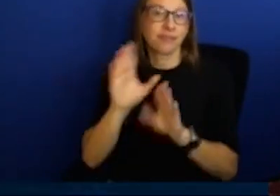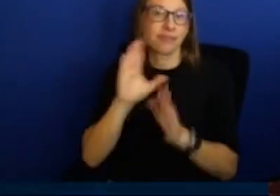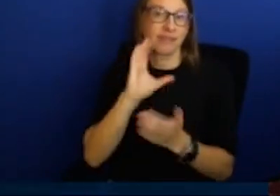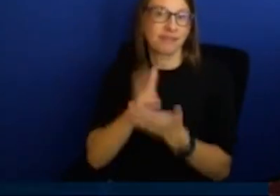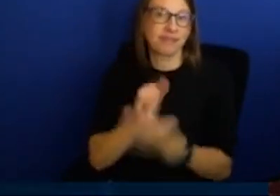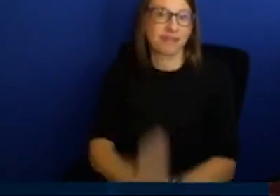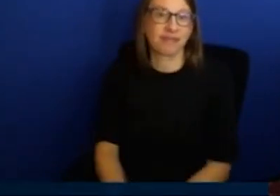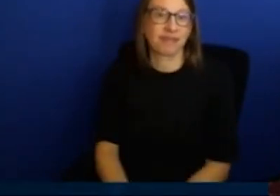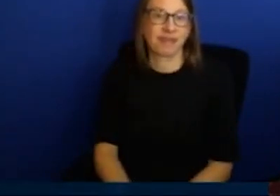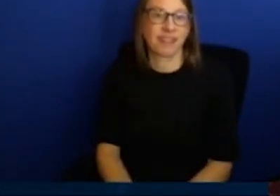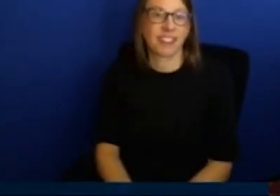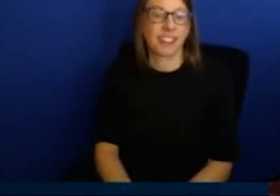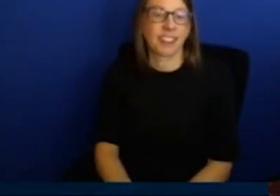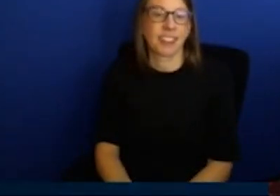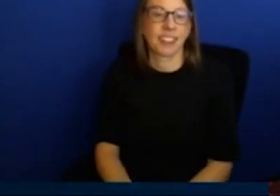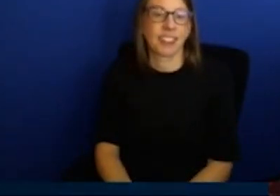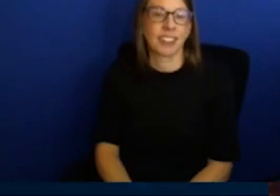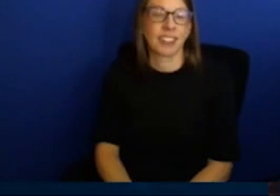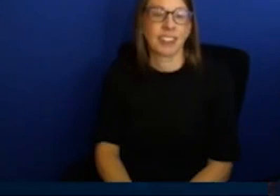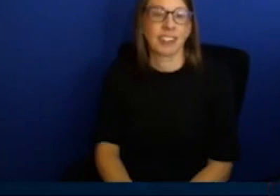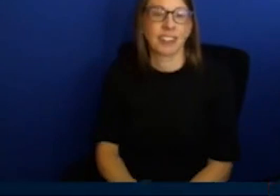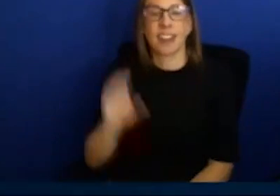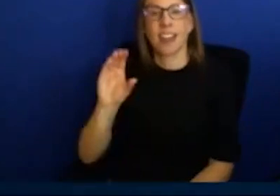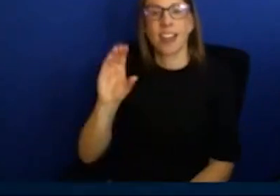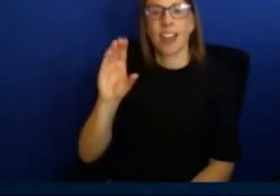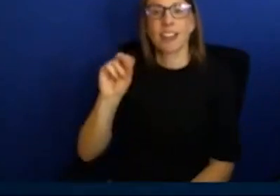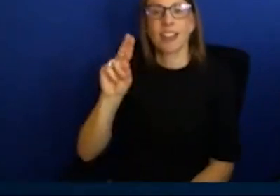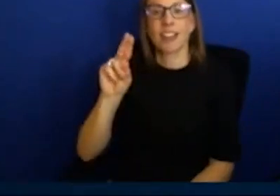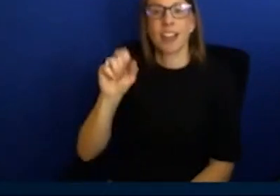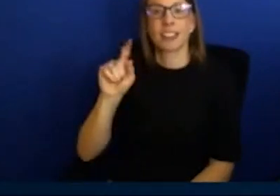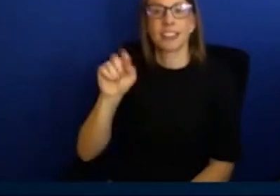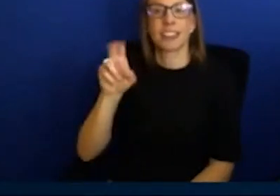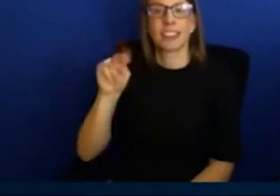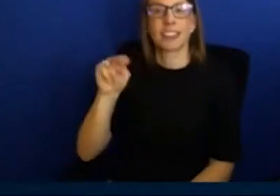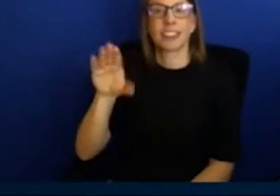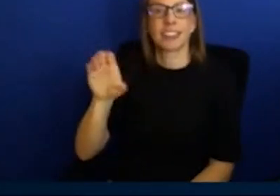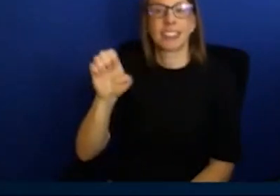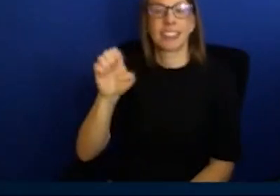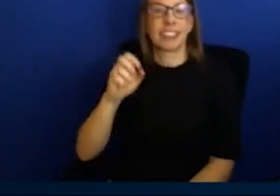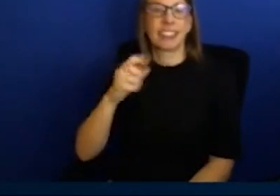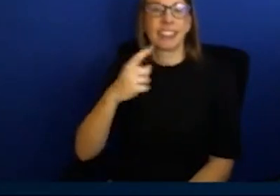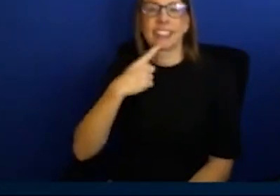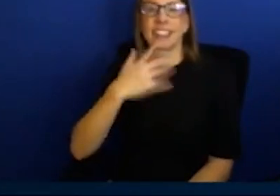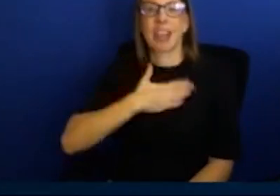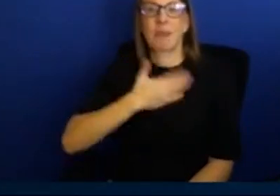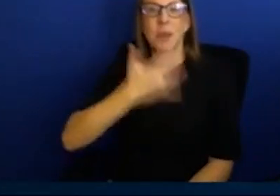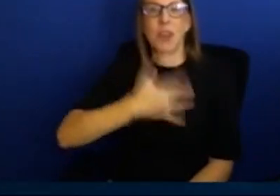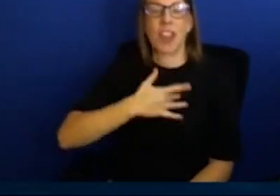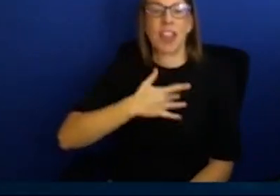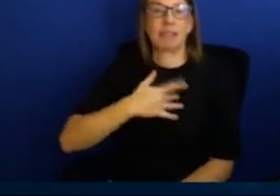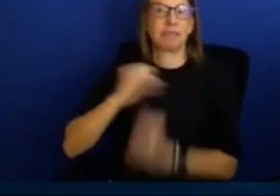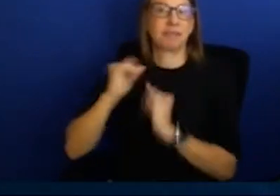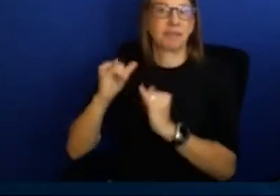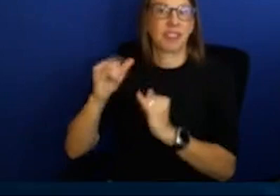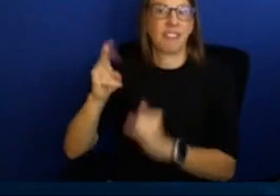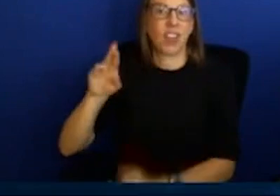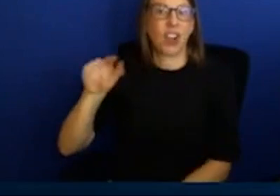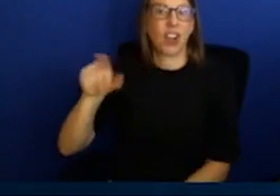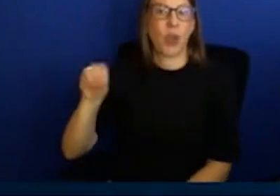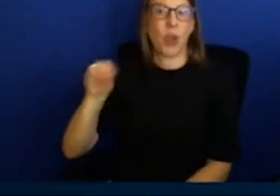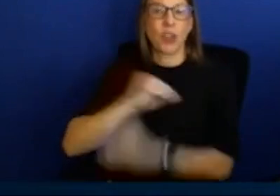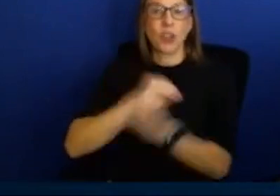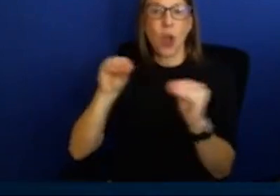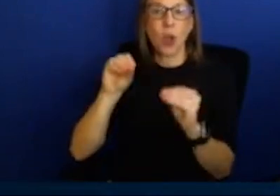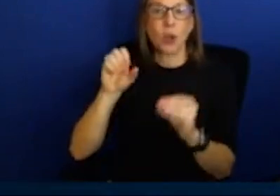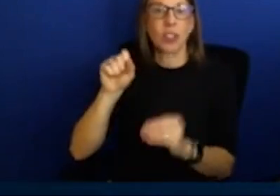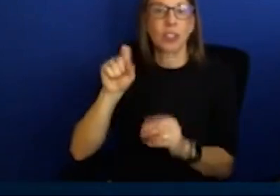Wonderful. Constance says, happy birthday, fellow Virgo. That's So- right. Barb, happy birthday, Dr. No Hawkinson. Star Trek, but there's Star Wars. There's